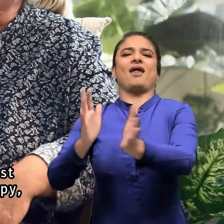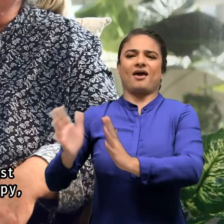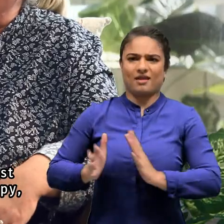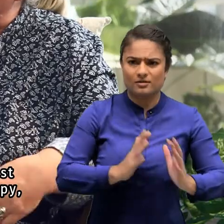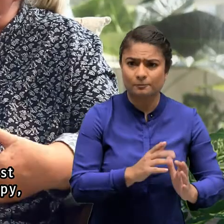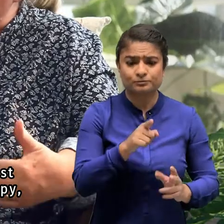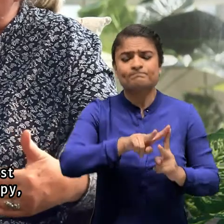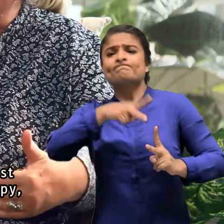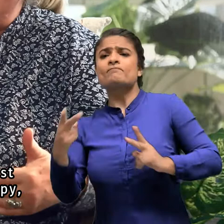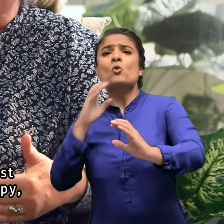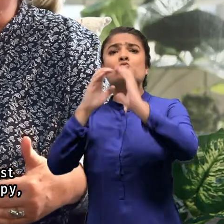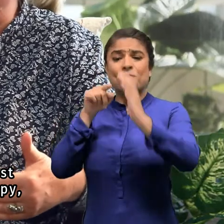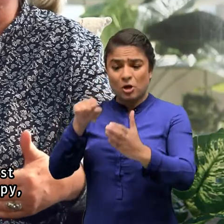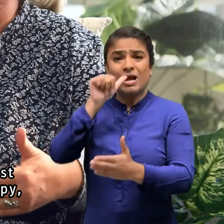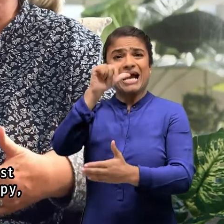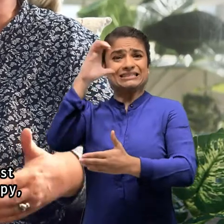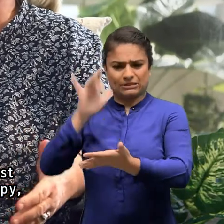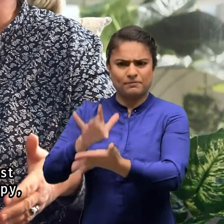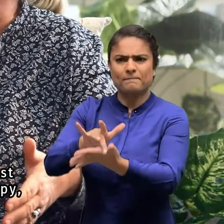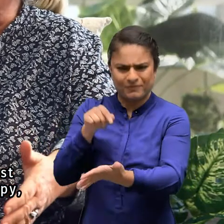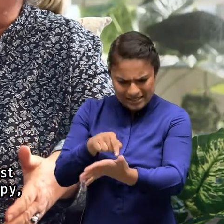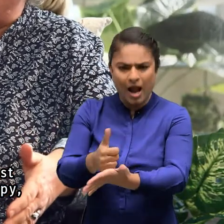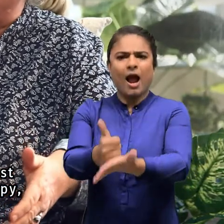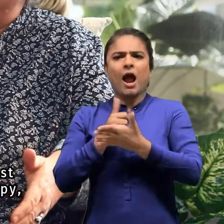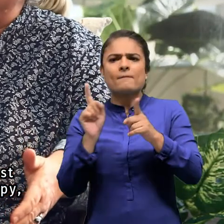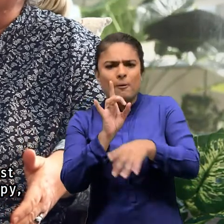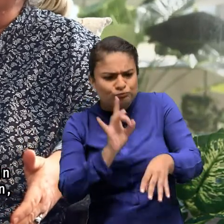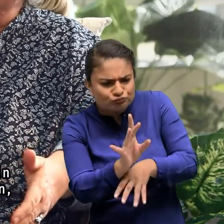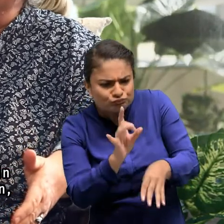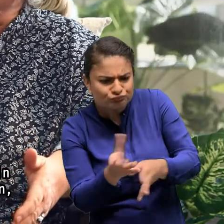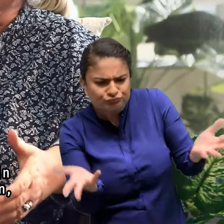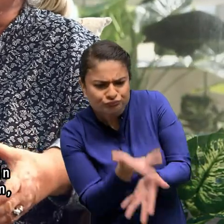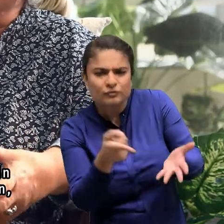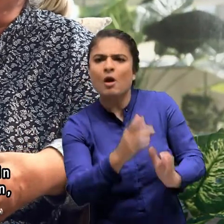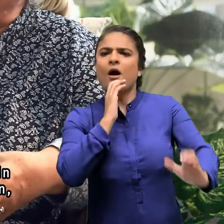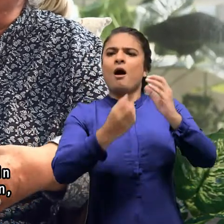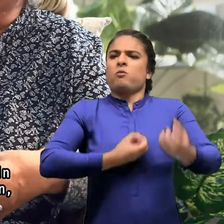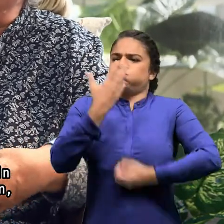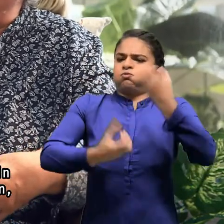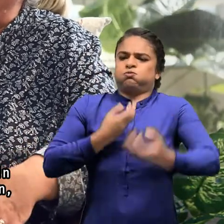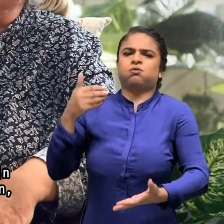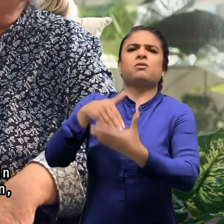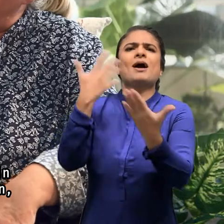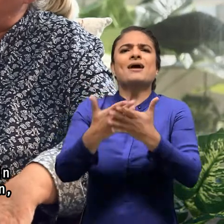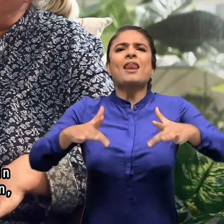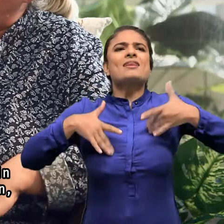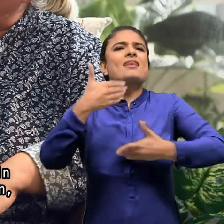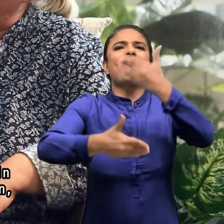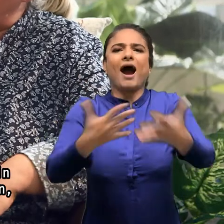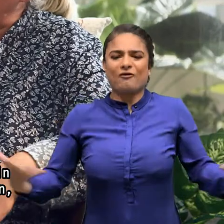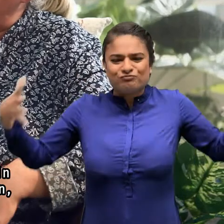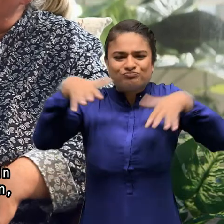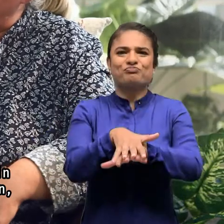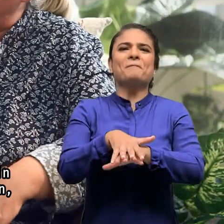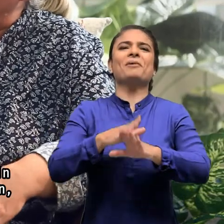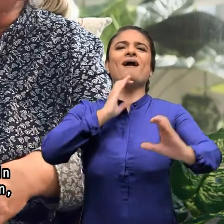Alternate communication, or just communication, becomes a therapy instead of being a way of life in a family. And for